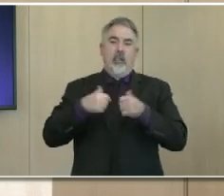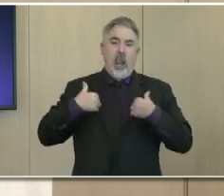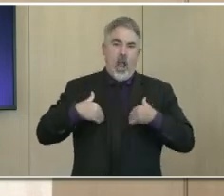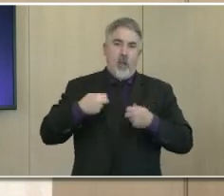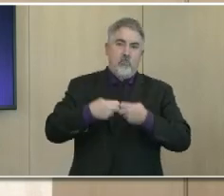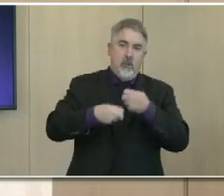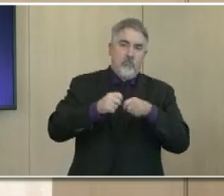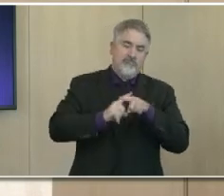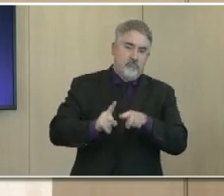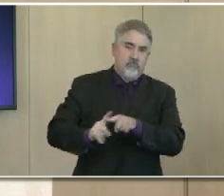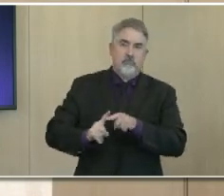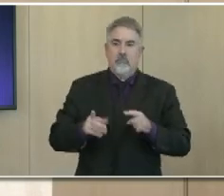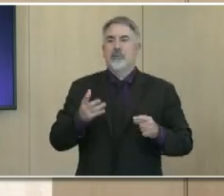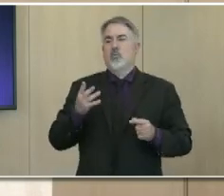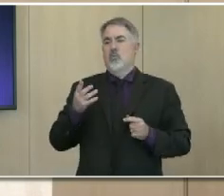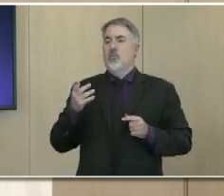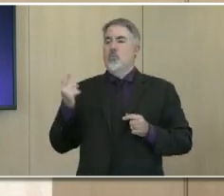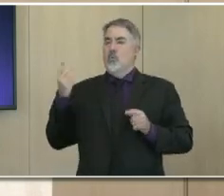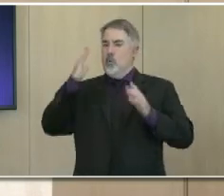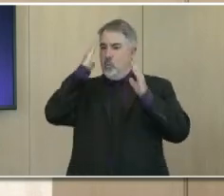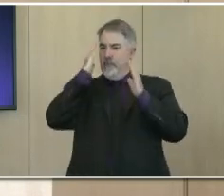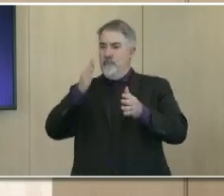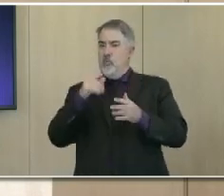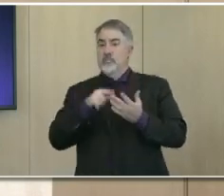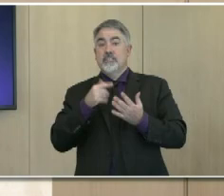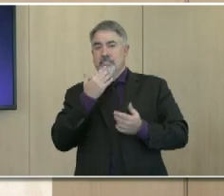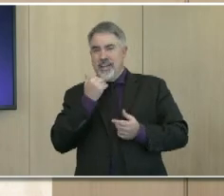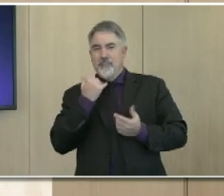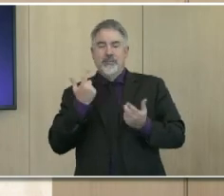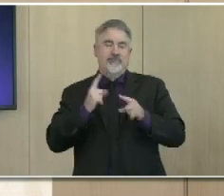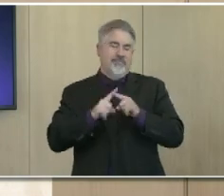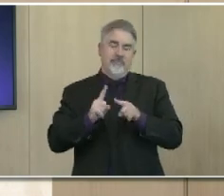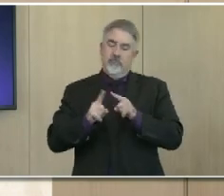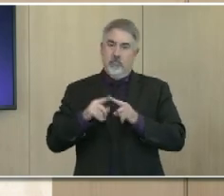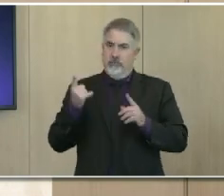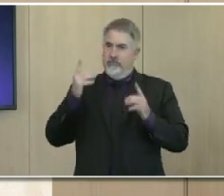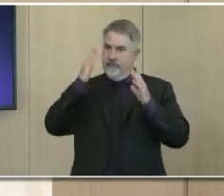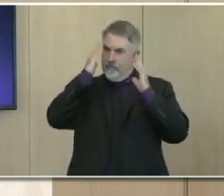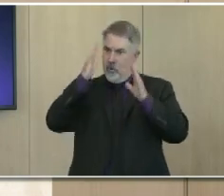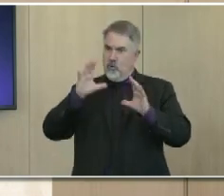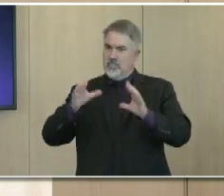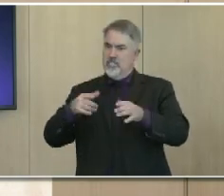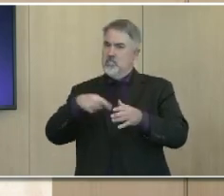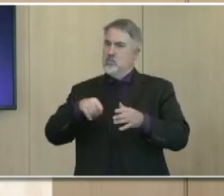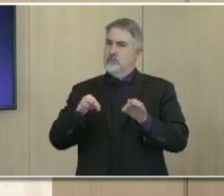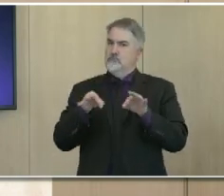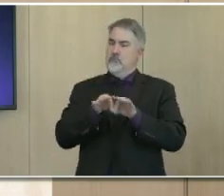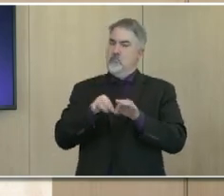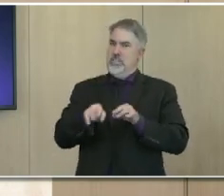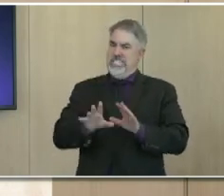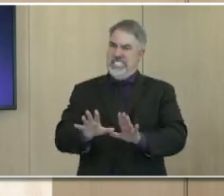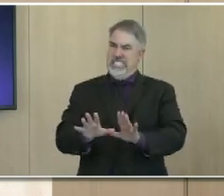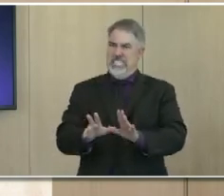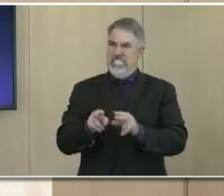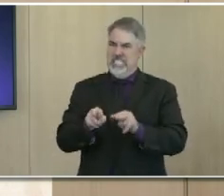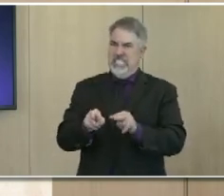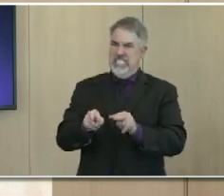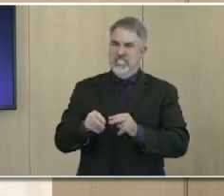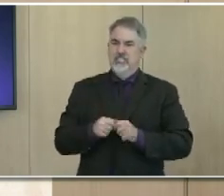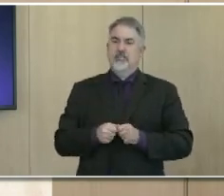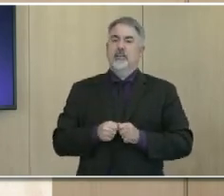or diabetes. And obviously, those conditions are more prominent in lower